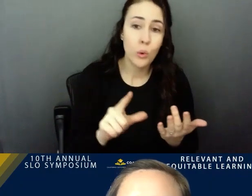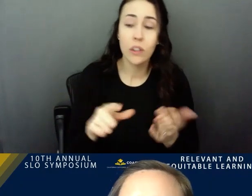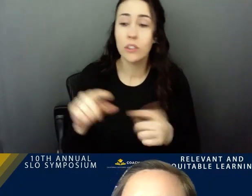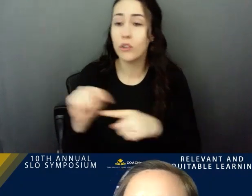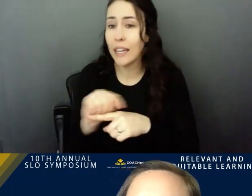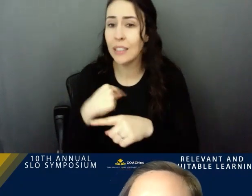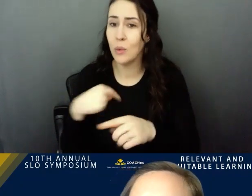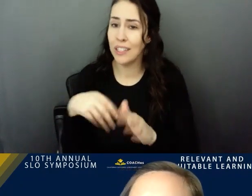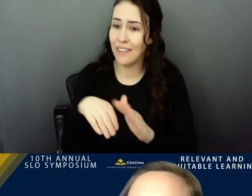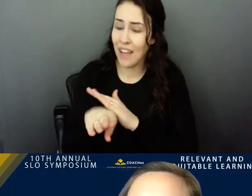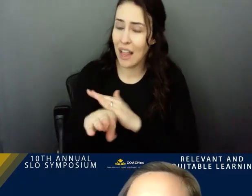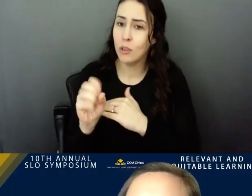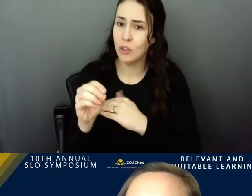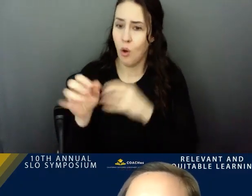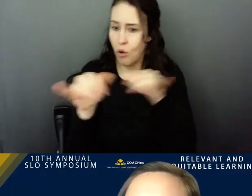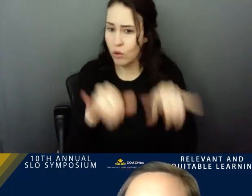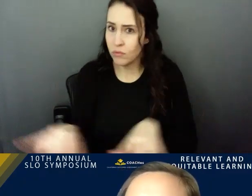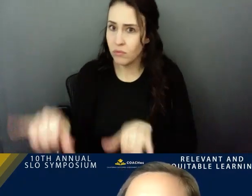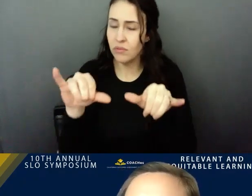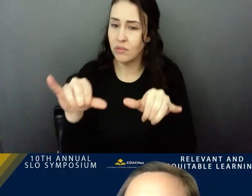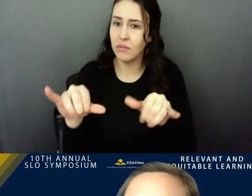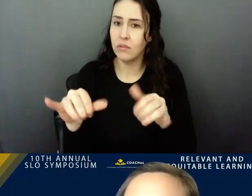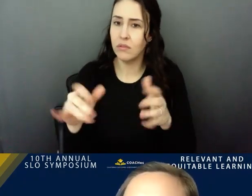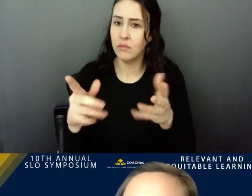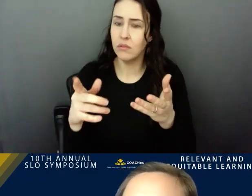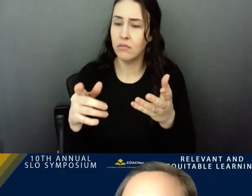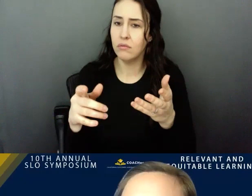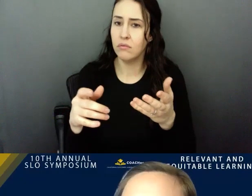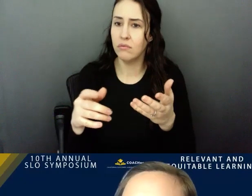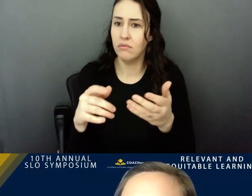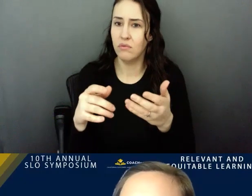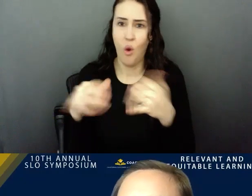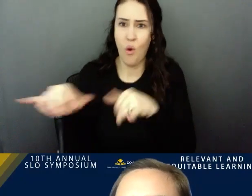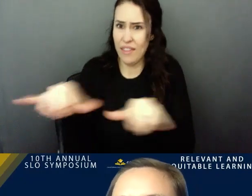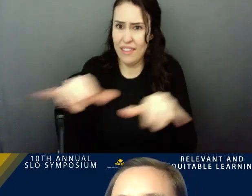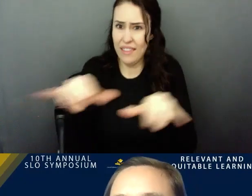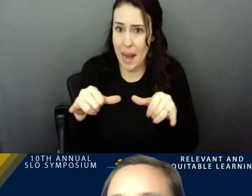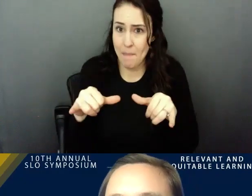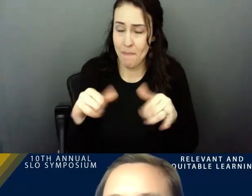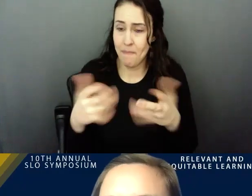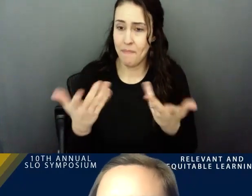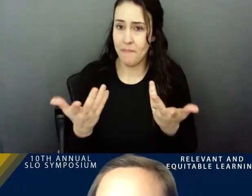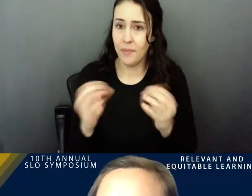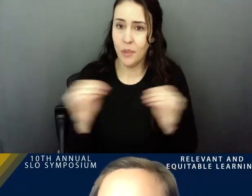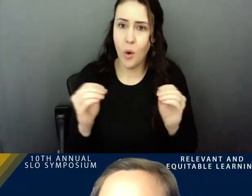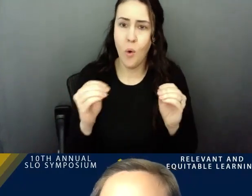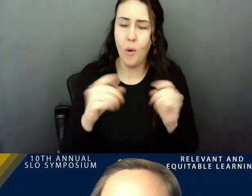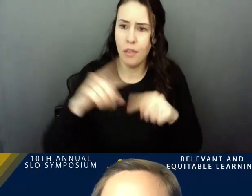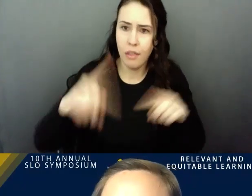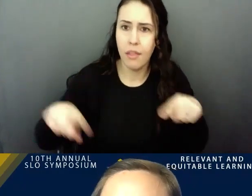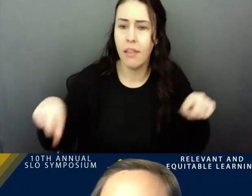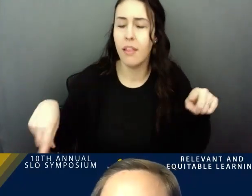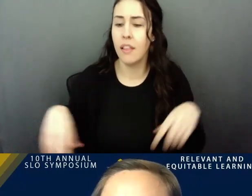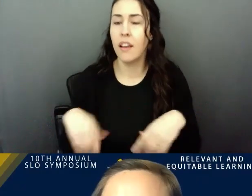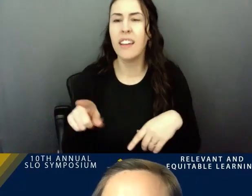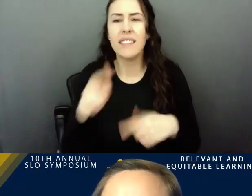consistency? I think that, and this will be really interesting. I know Ray yesterday was